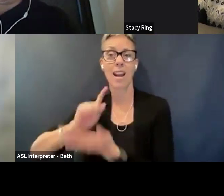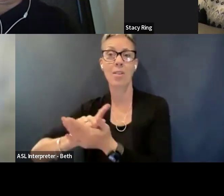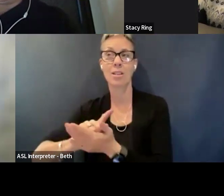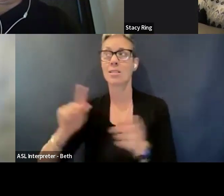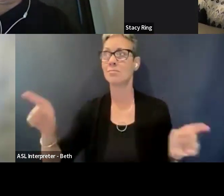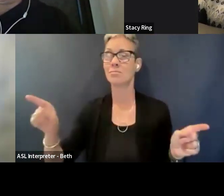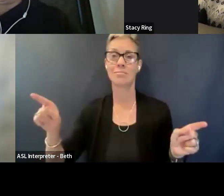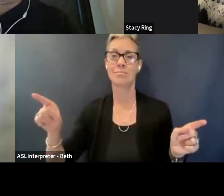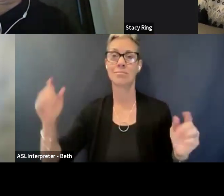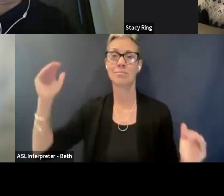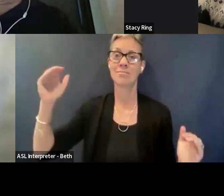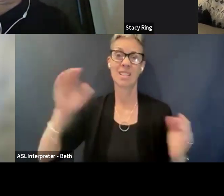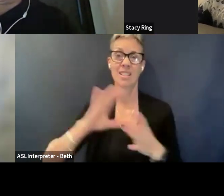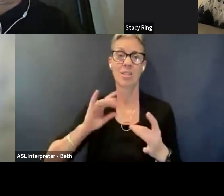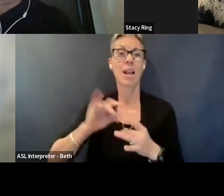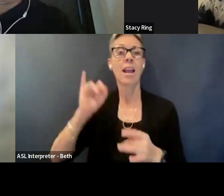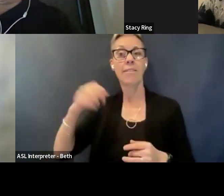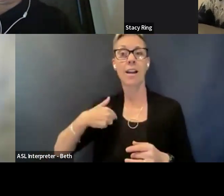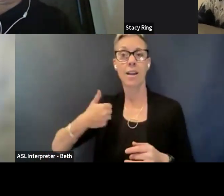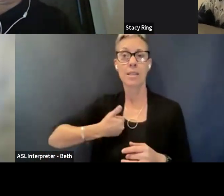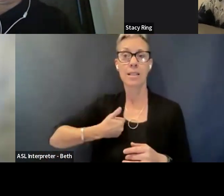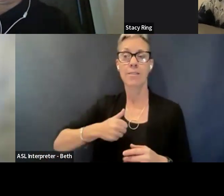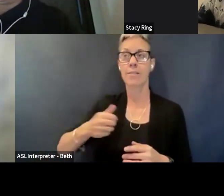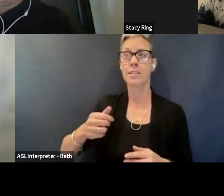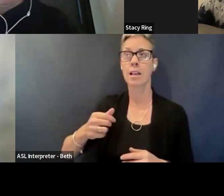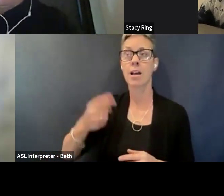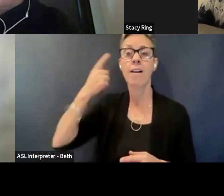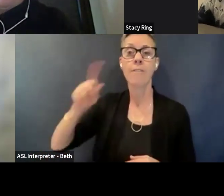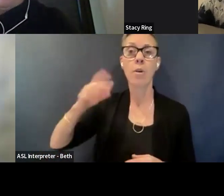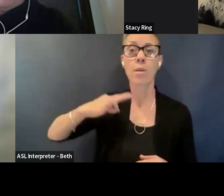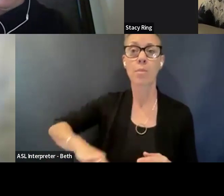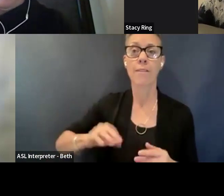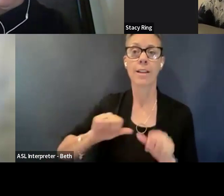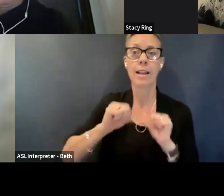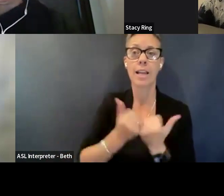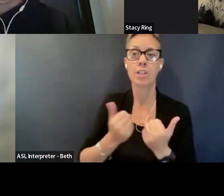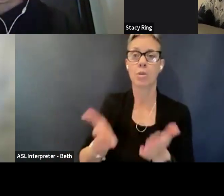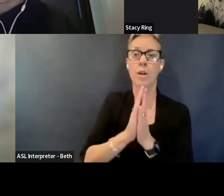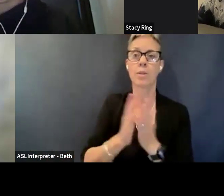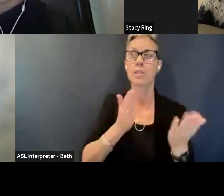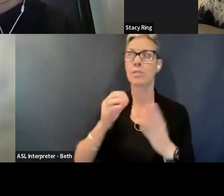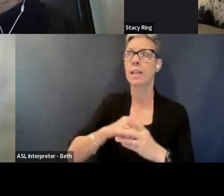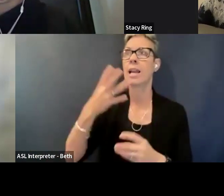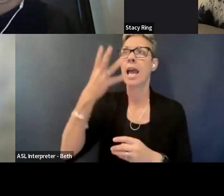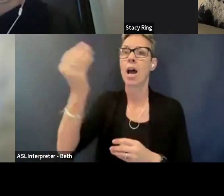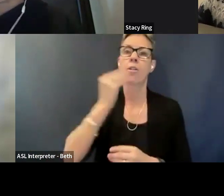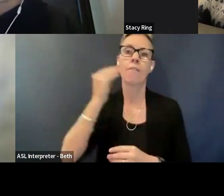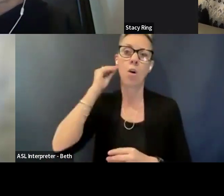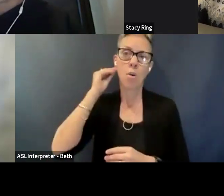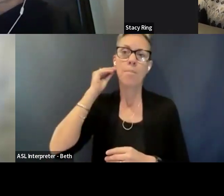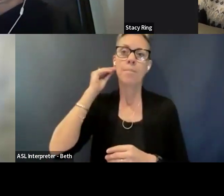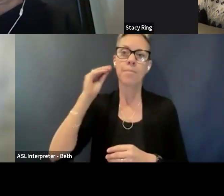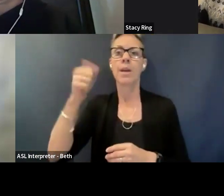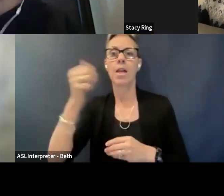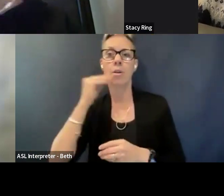I been a for-profit agency requesting these services for him in an out-of-home placement, the services would have